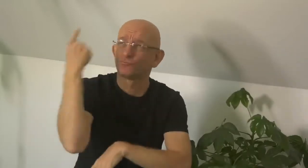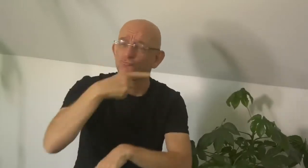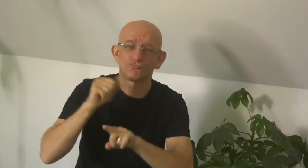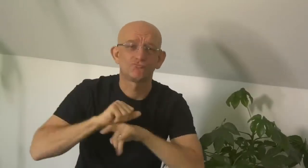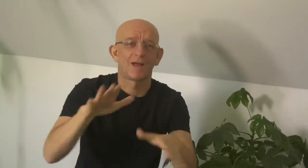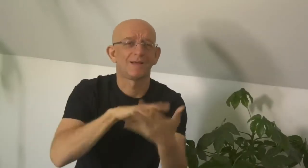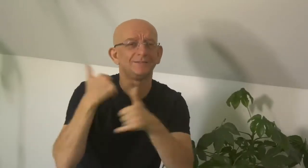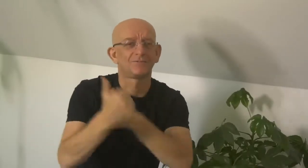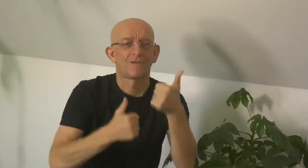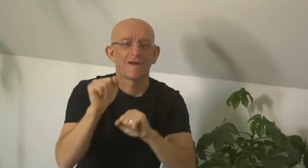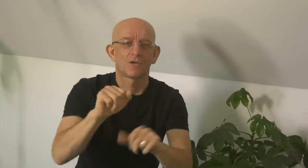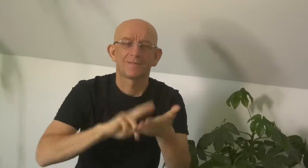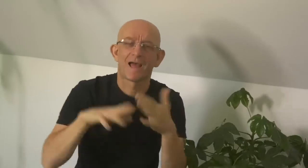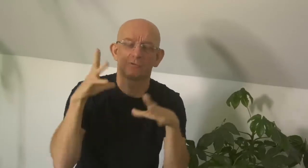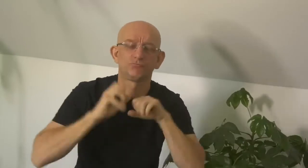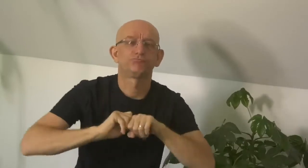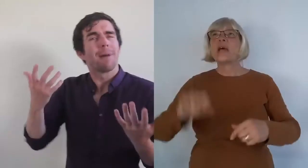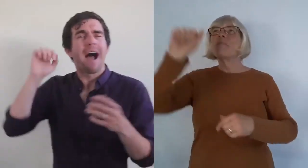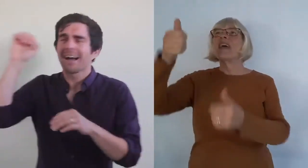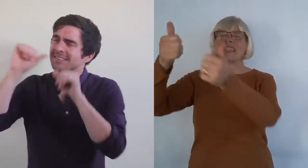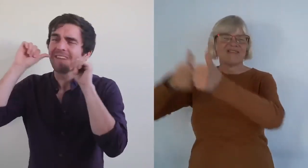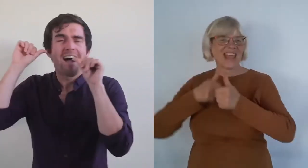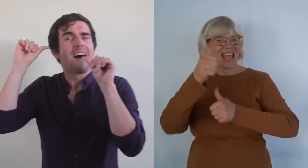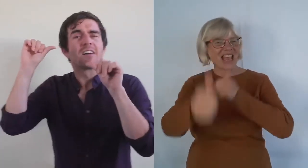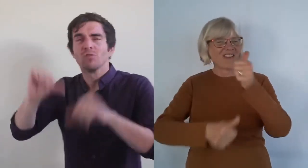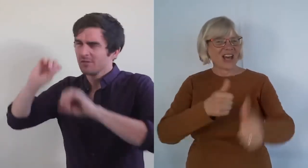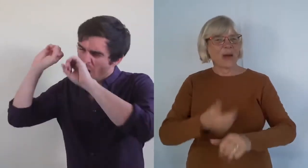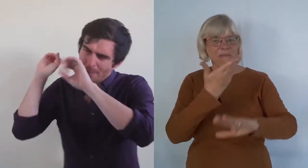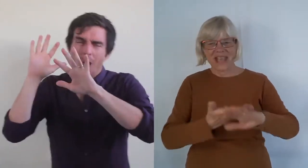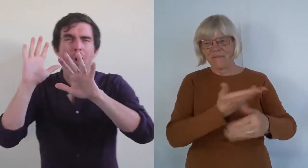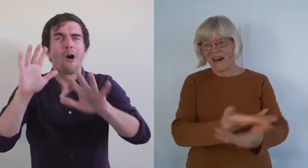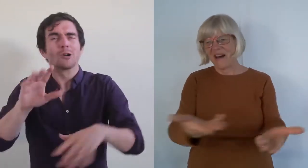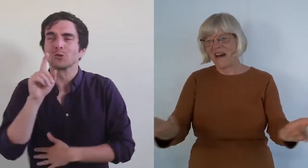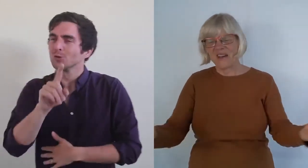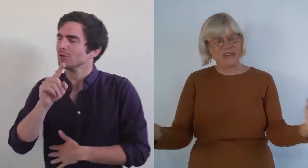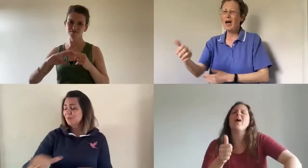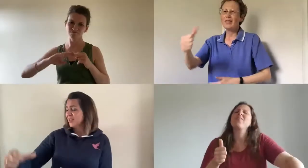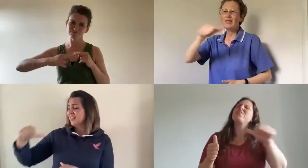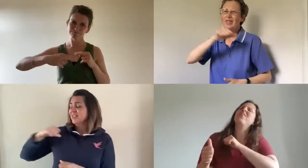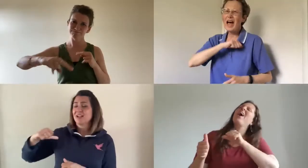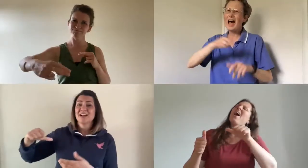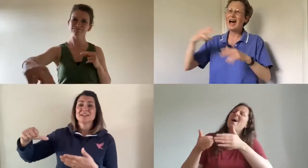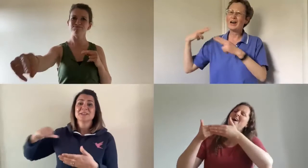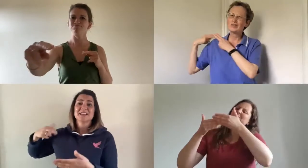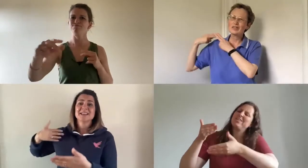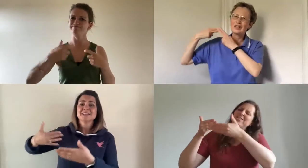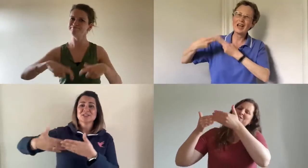message. Grace and favors in your nature, in your essence. May his favor be upon you